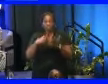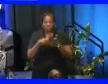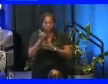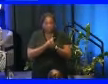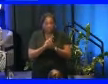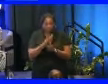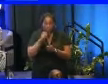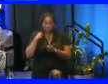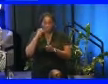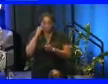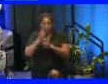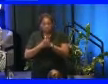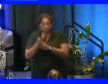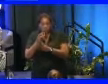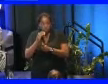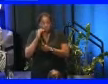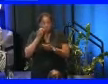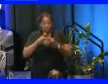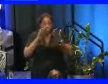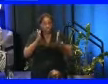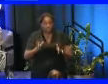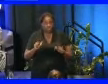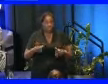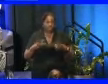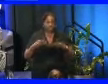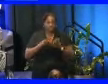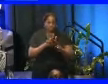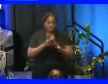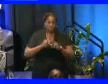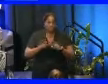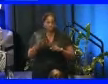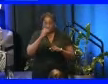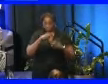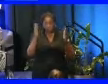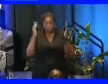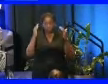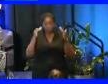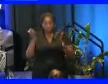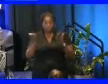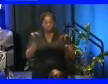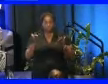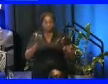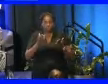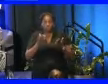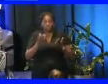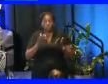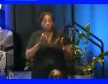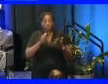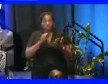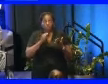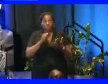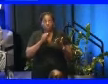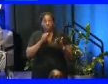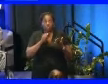don't have housing for everybody. The homeless person can accept the truth now, but the false hope and these services